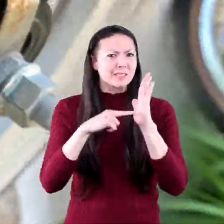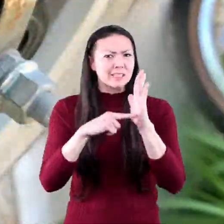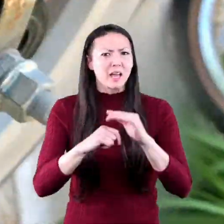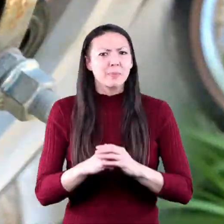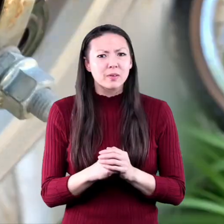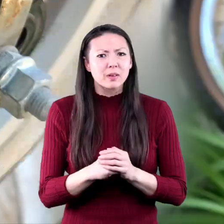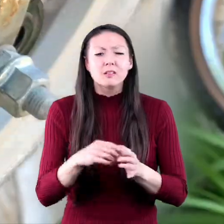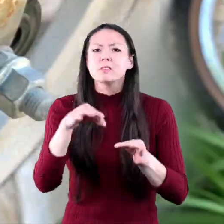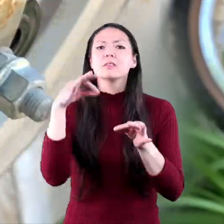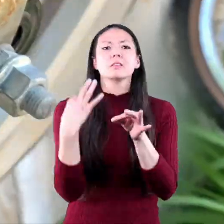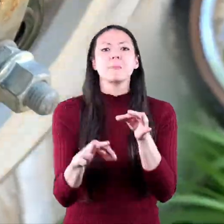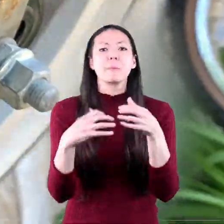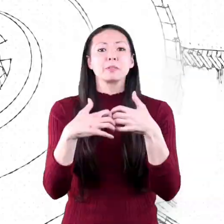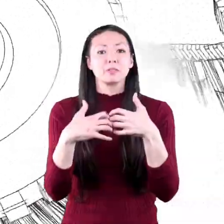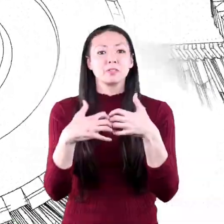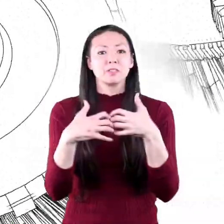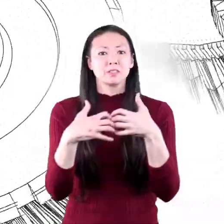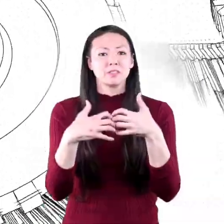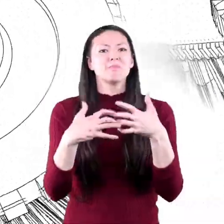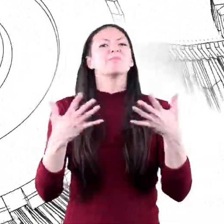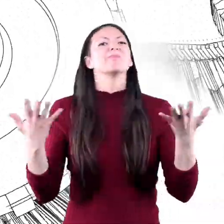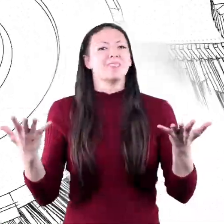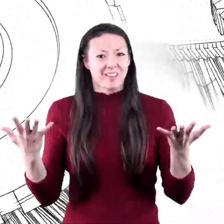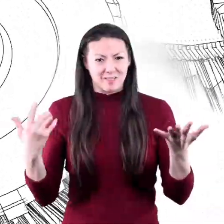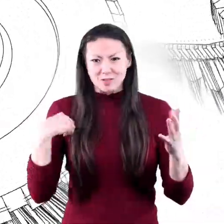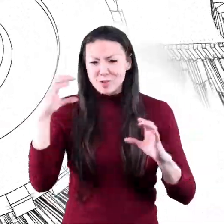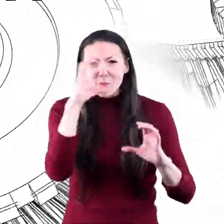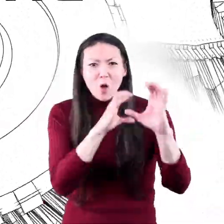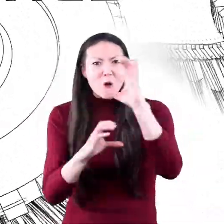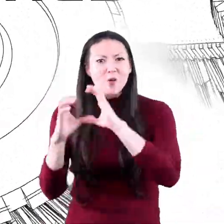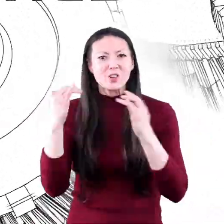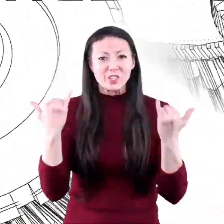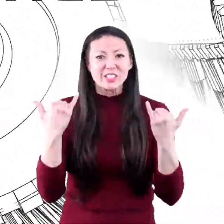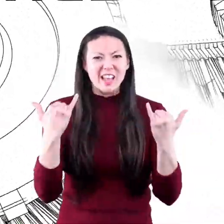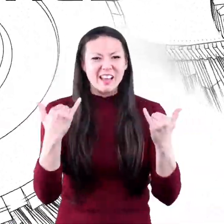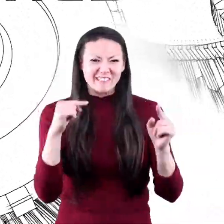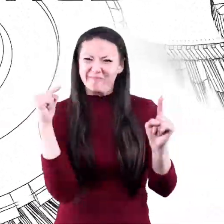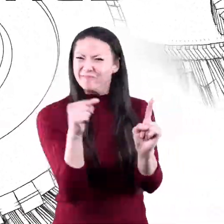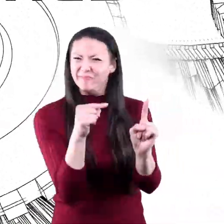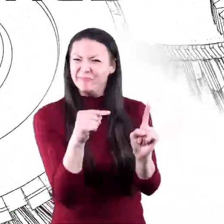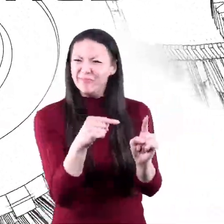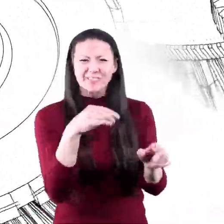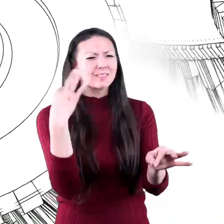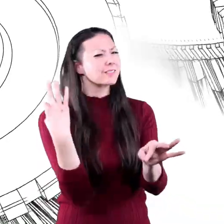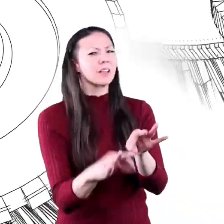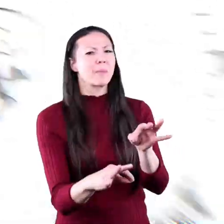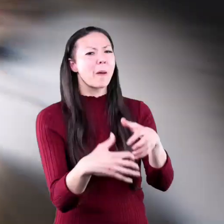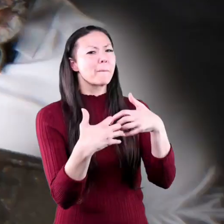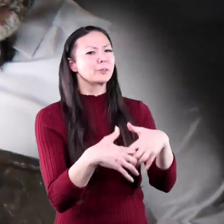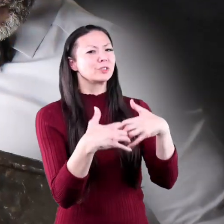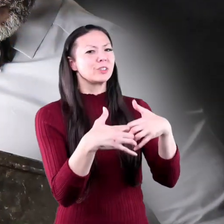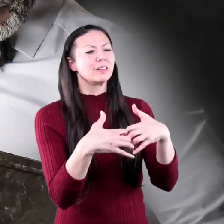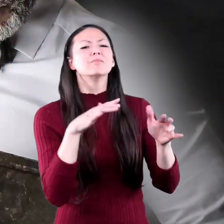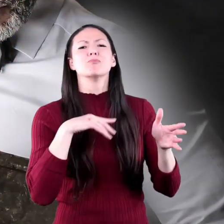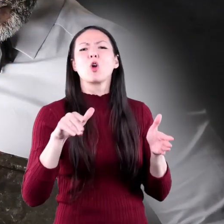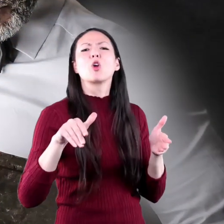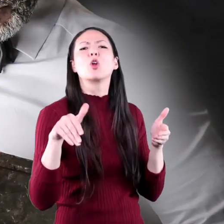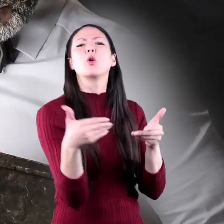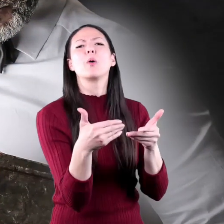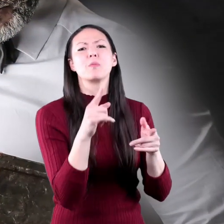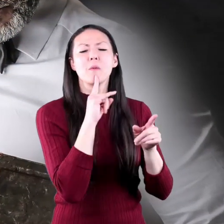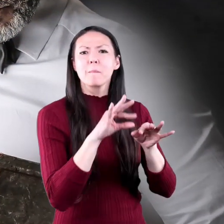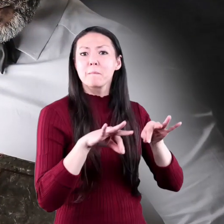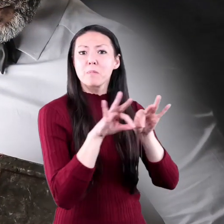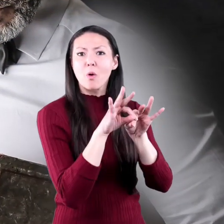an example of a simple machine. And this is what we're going to explore today. Simple Machines. Let me introduce